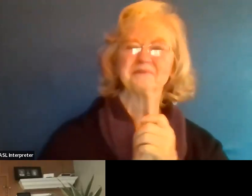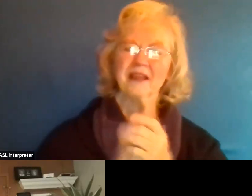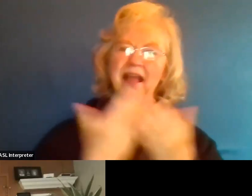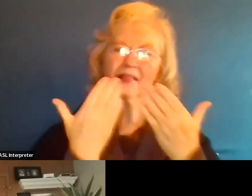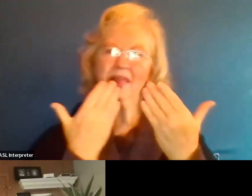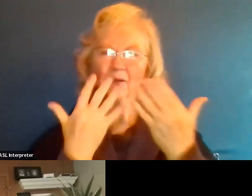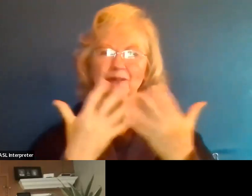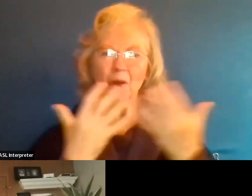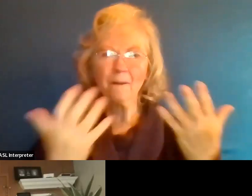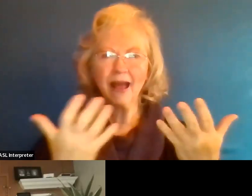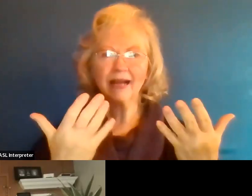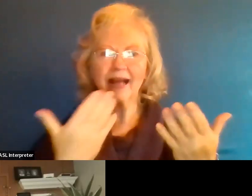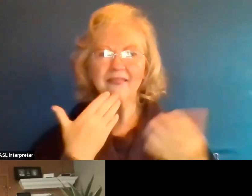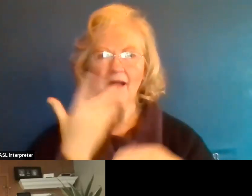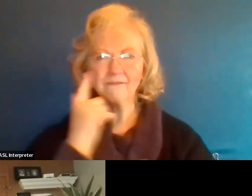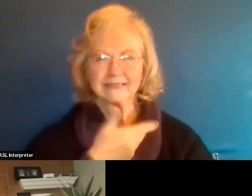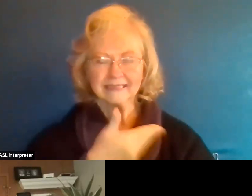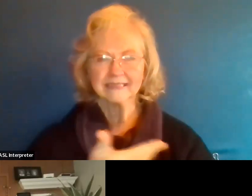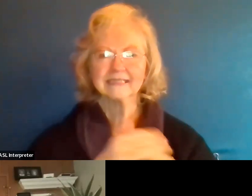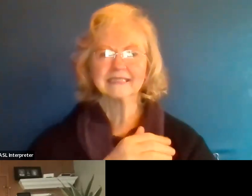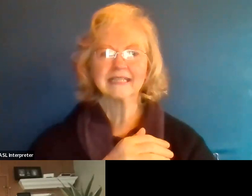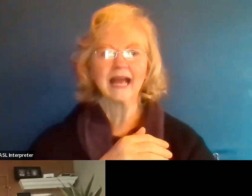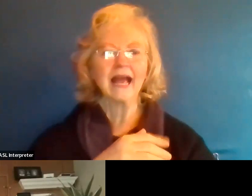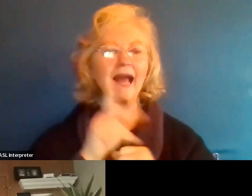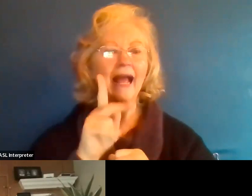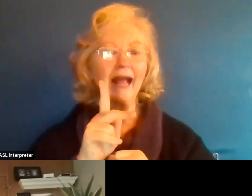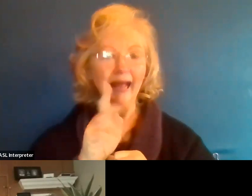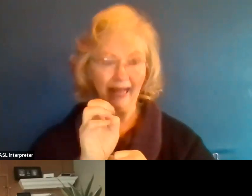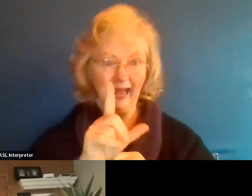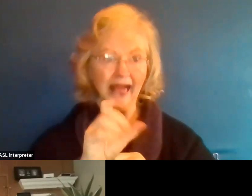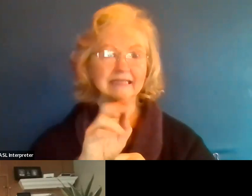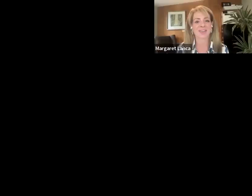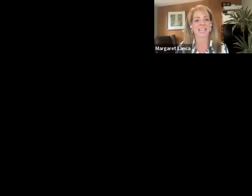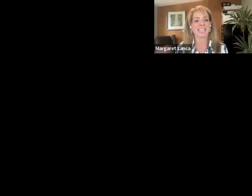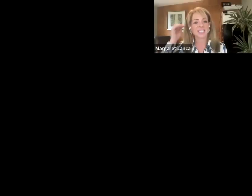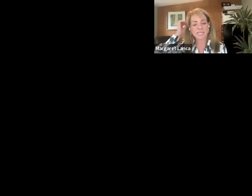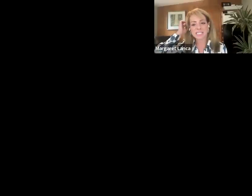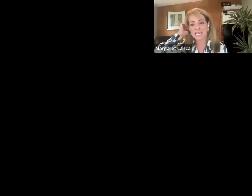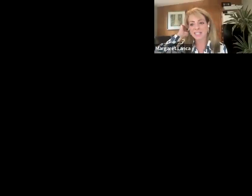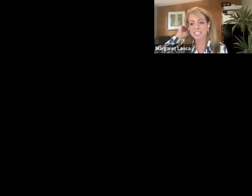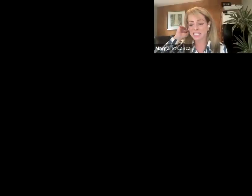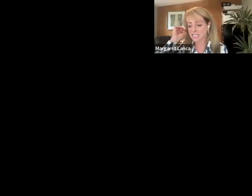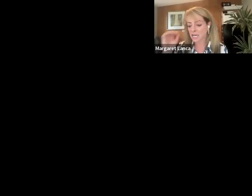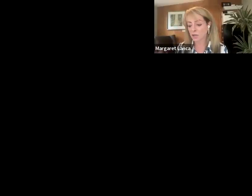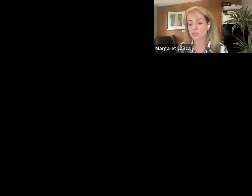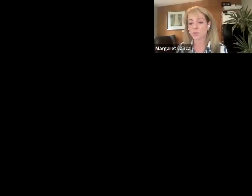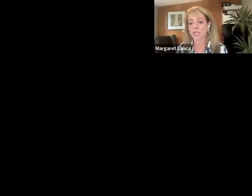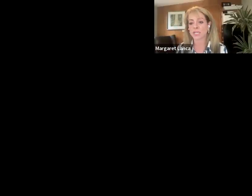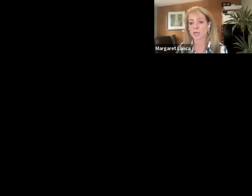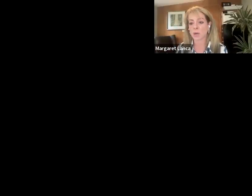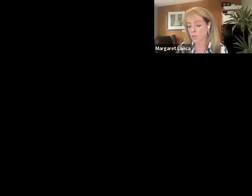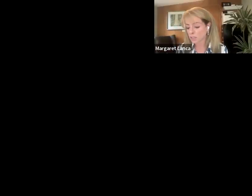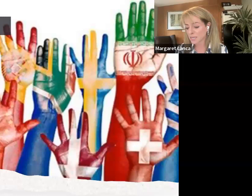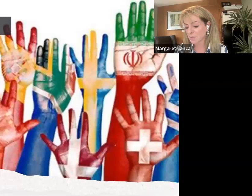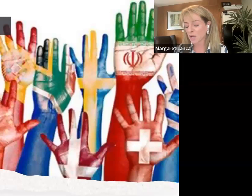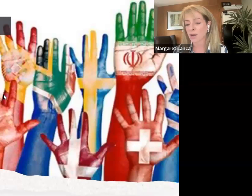so much. And thank you for having me. Kelsey, would you be able to put up the slides? Okay, so as Kelsey does that, I